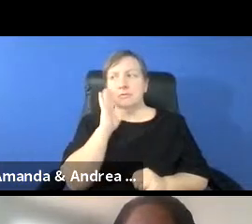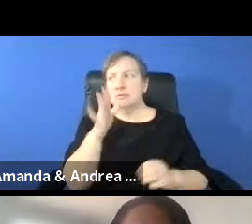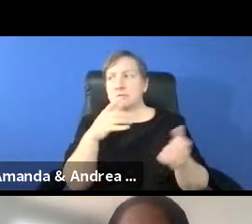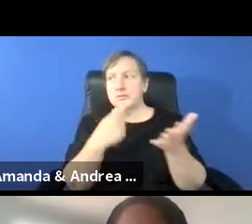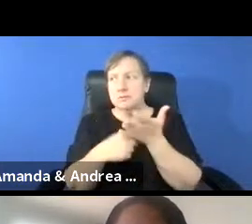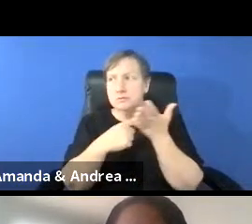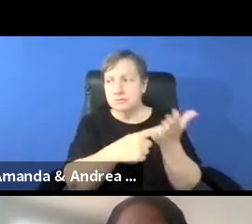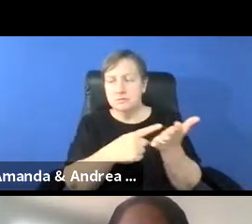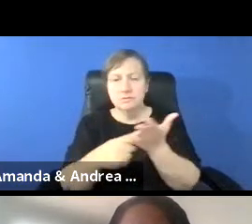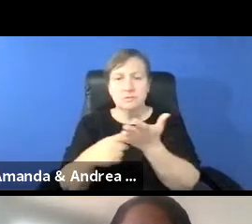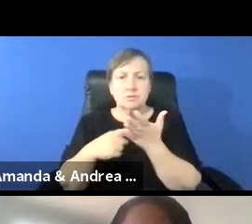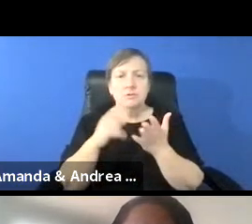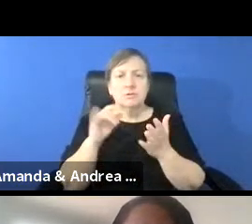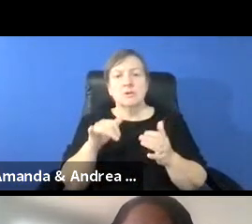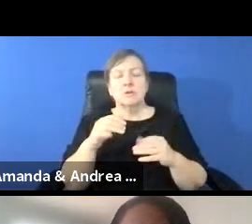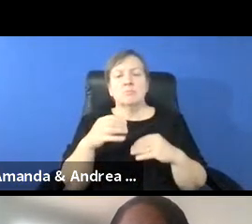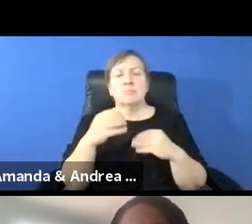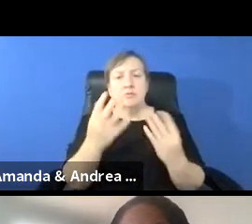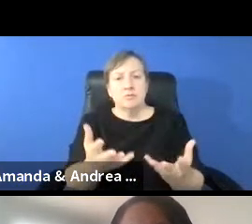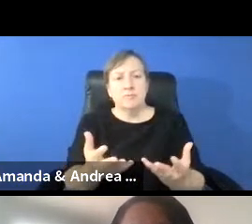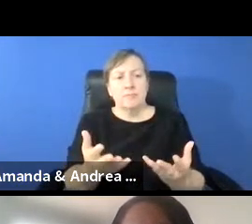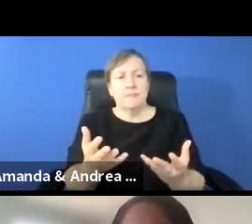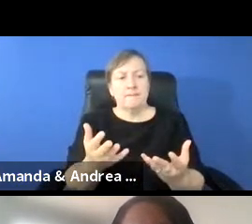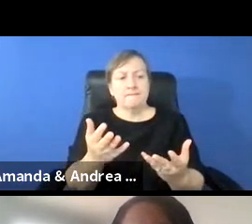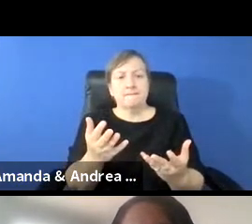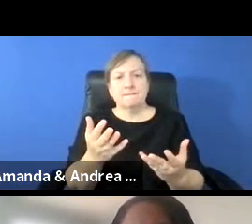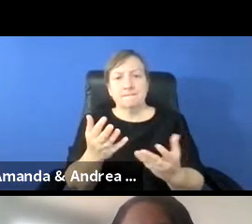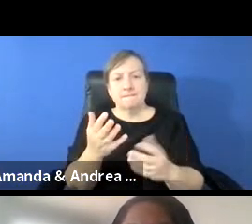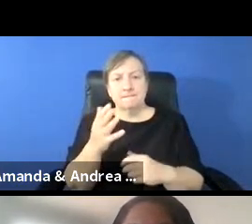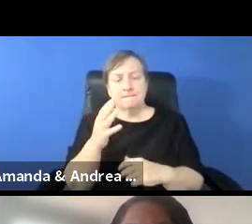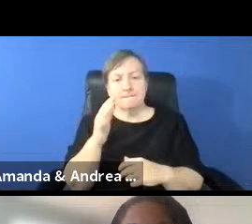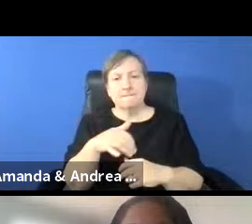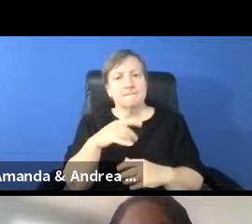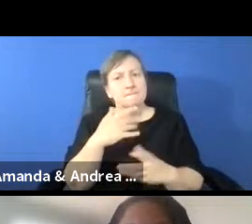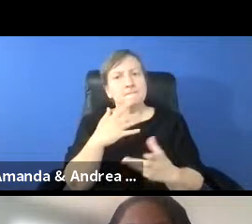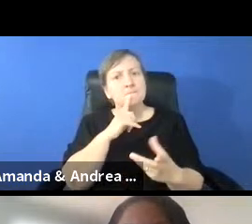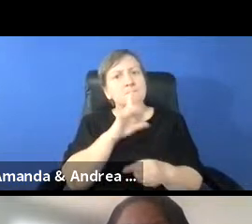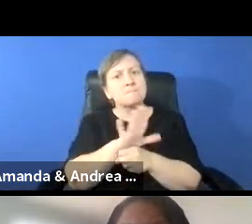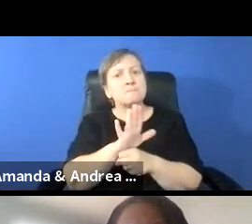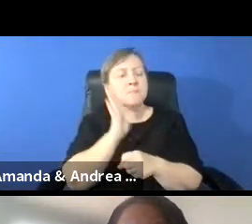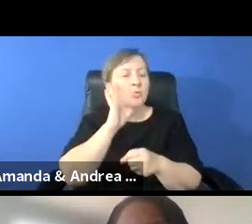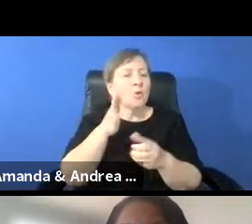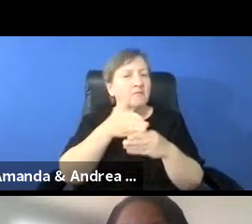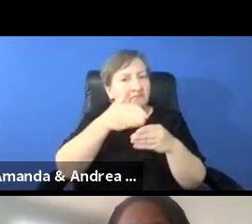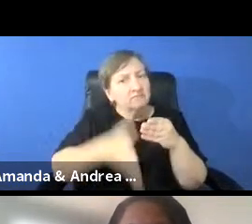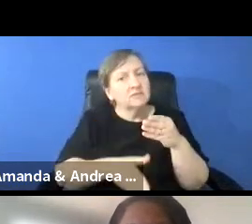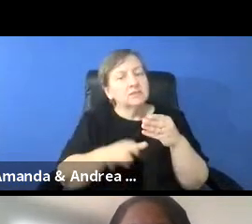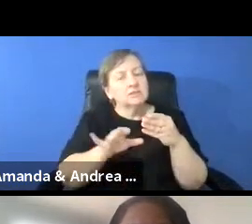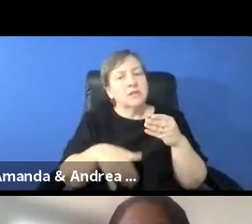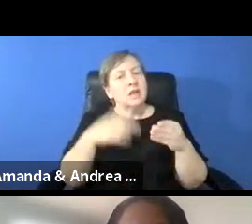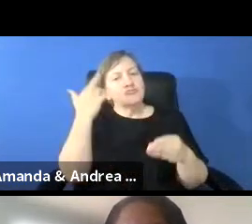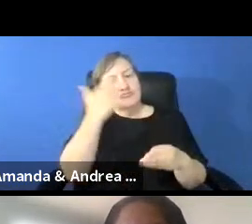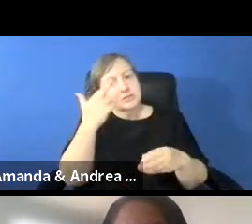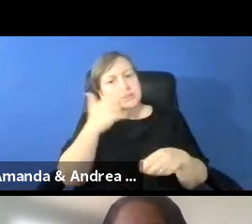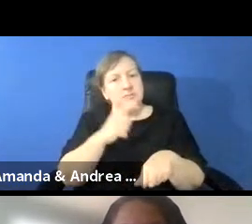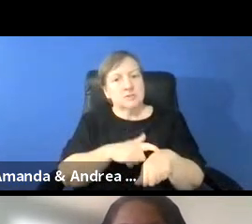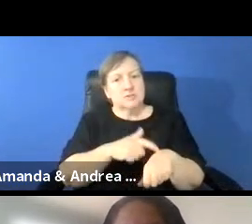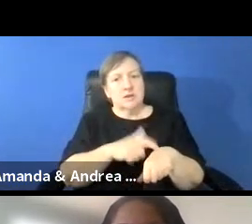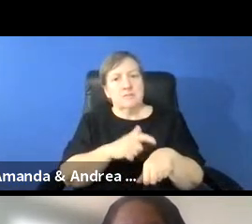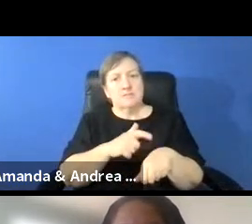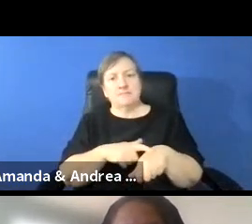that provides surety that we're going to get this thing done in a reasonable time